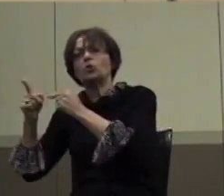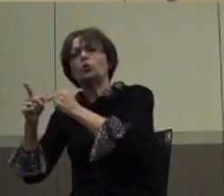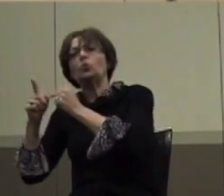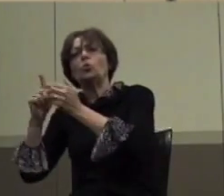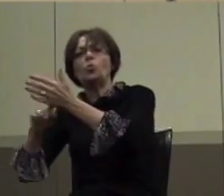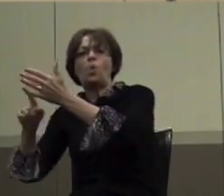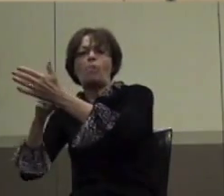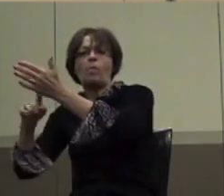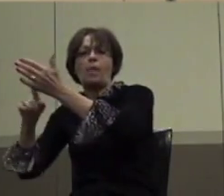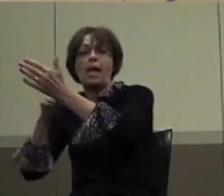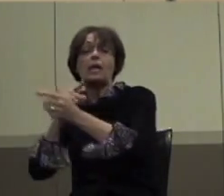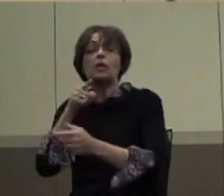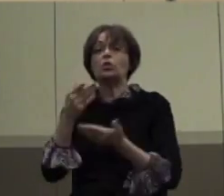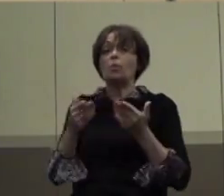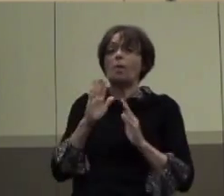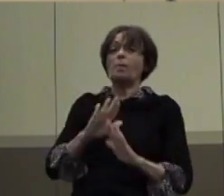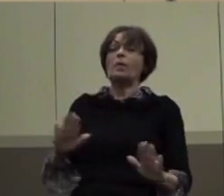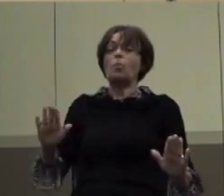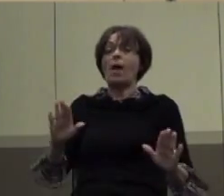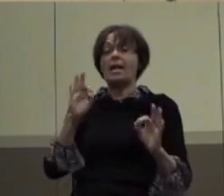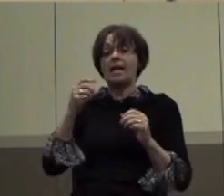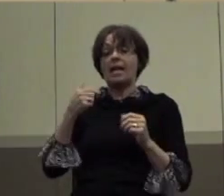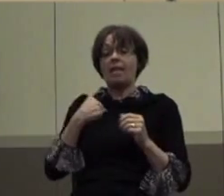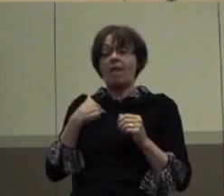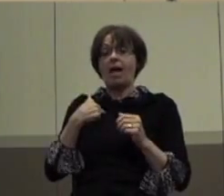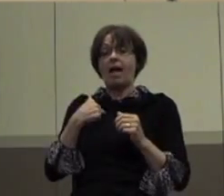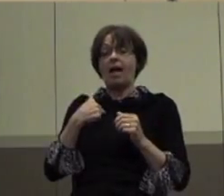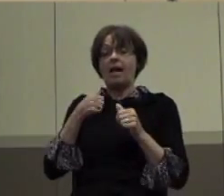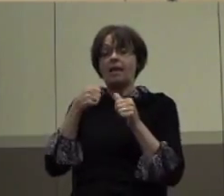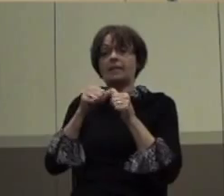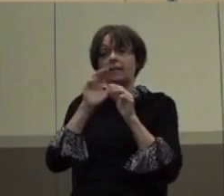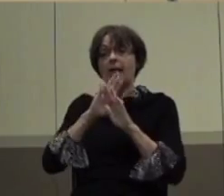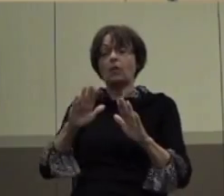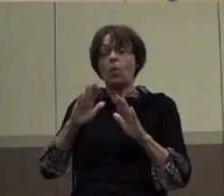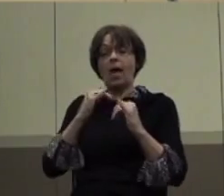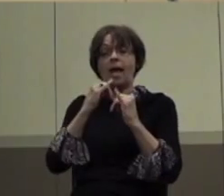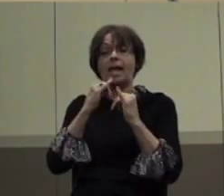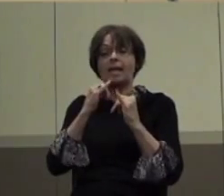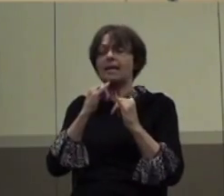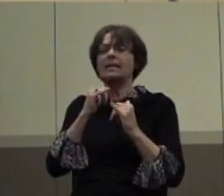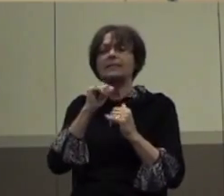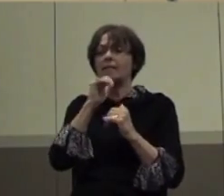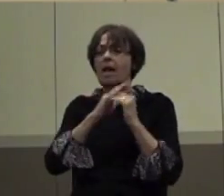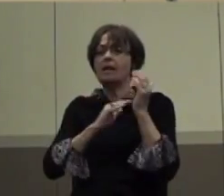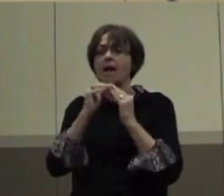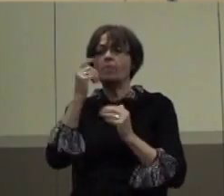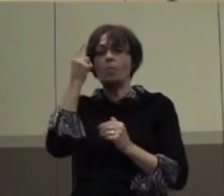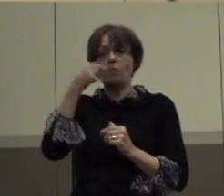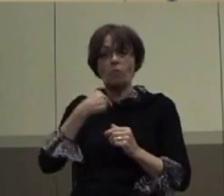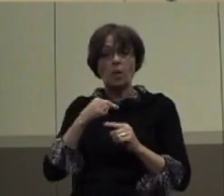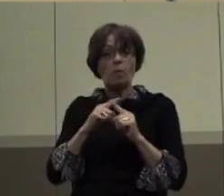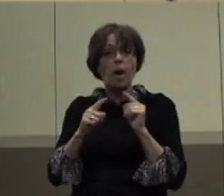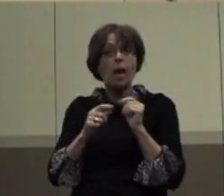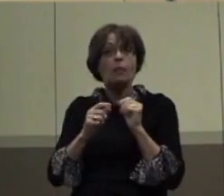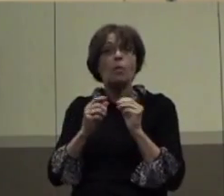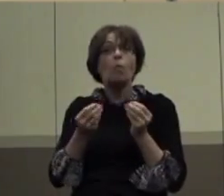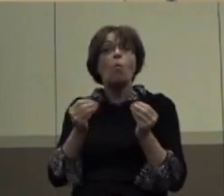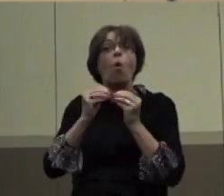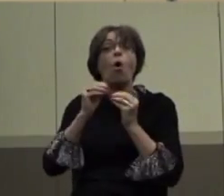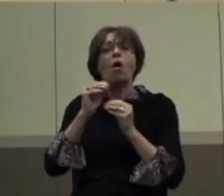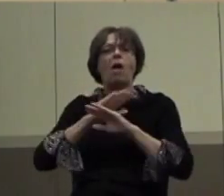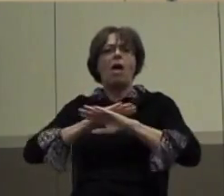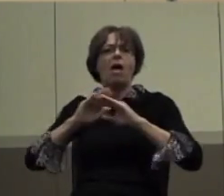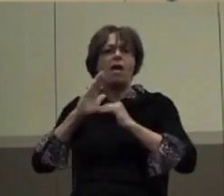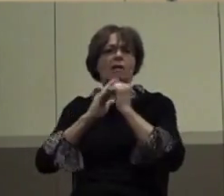quiet. If I stay quiet, it's uncomfortable for me, but guess what's even more uncomfortable for?